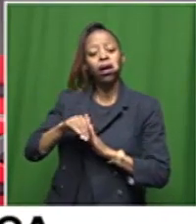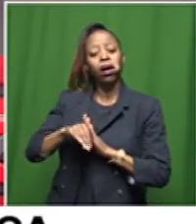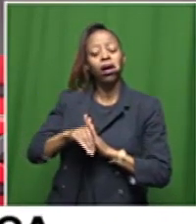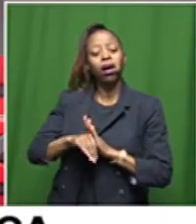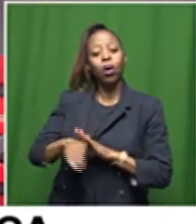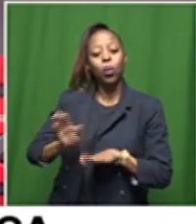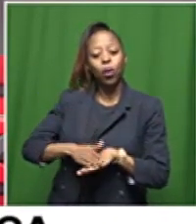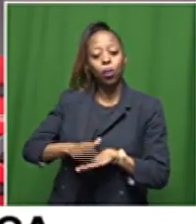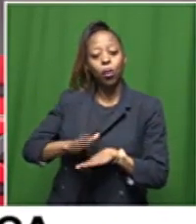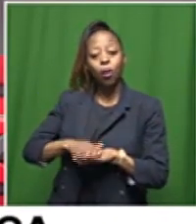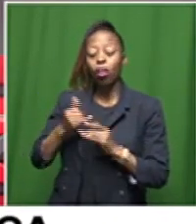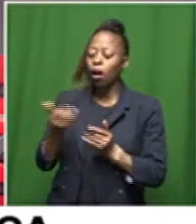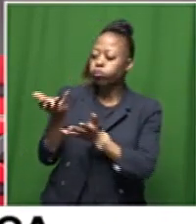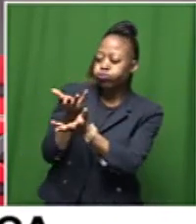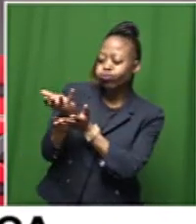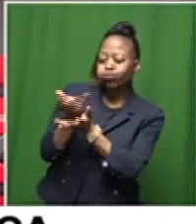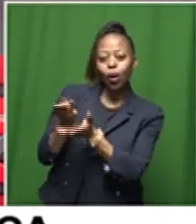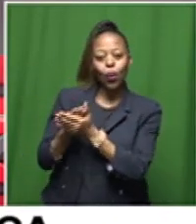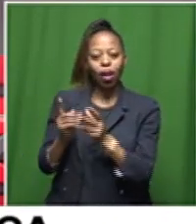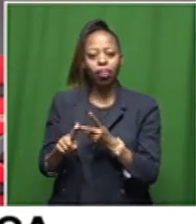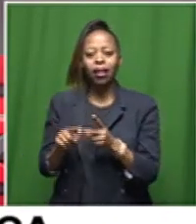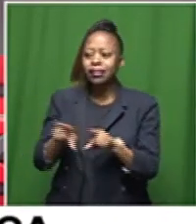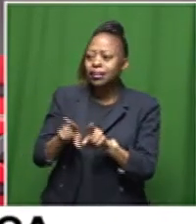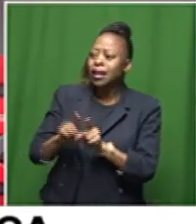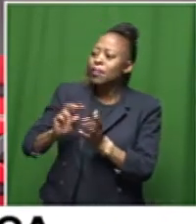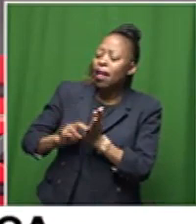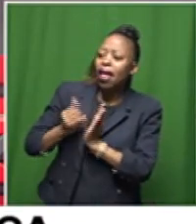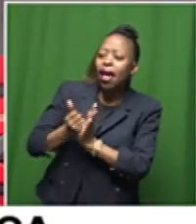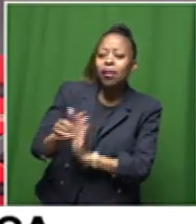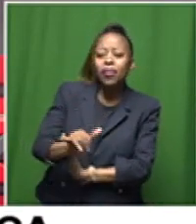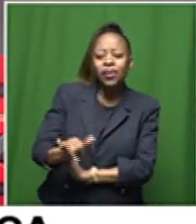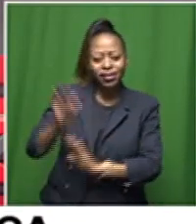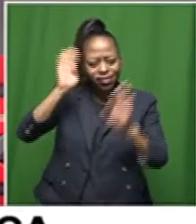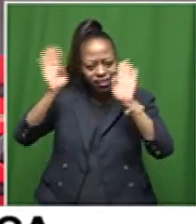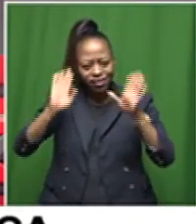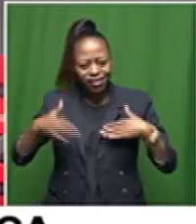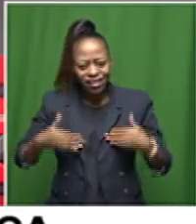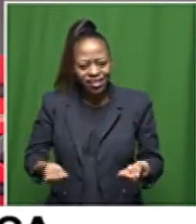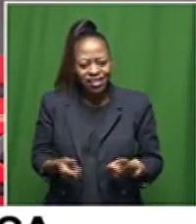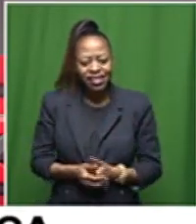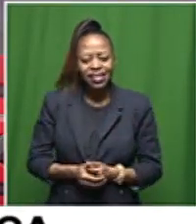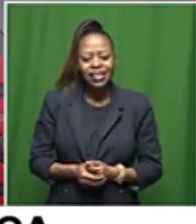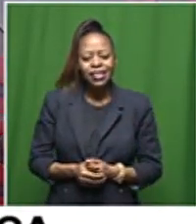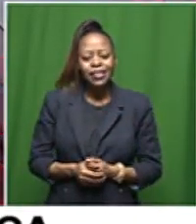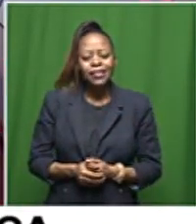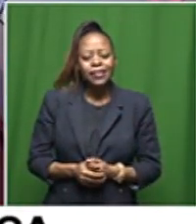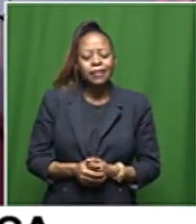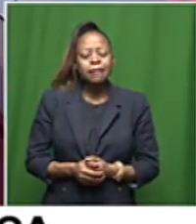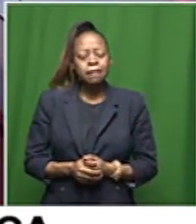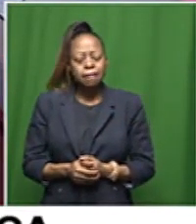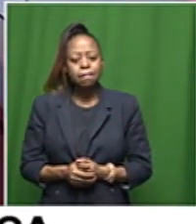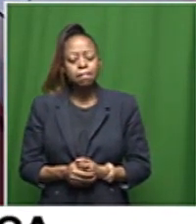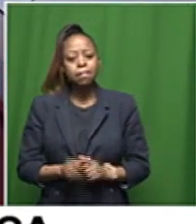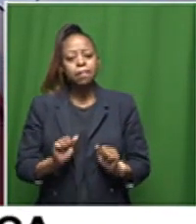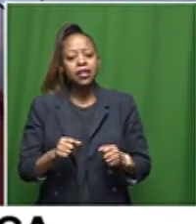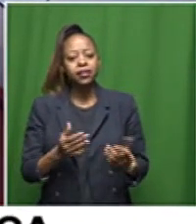joins us now to talk about this condition and, of course, about the help that he actually needs. Good day, Mokgethi. How are you today? Good on yourself. Good, good.